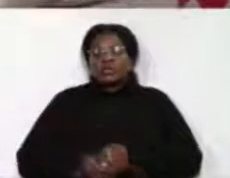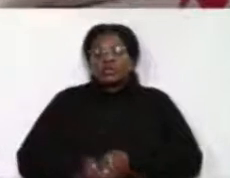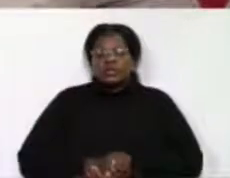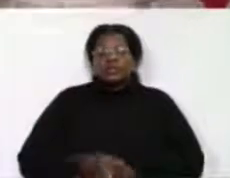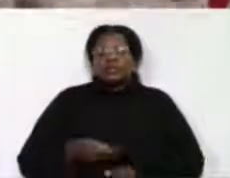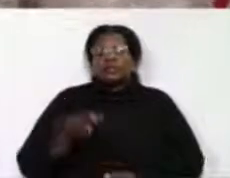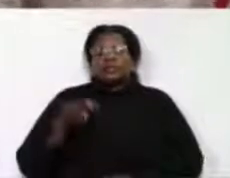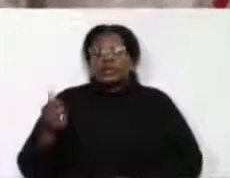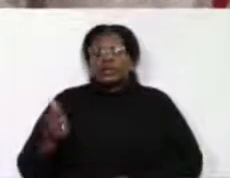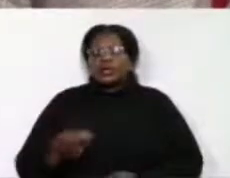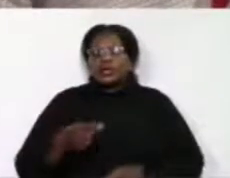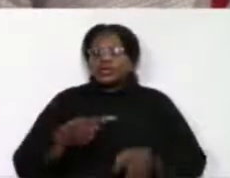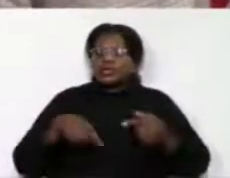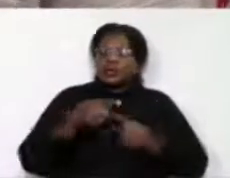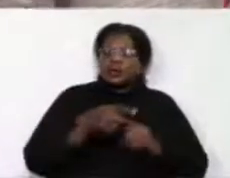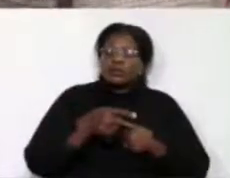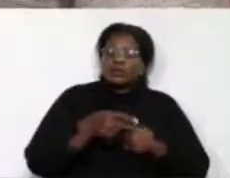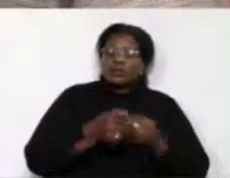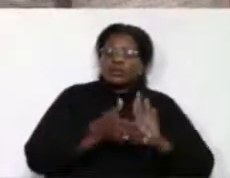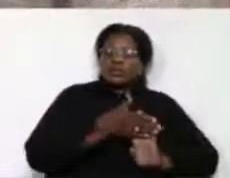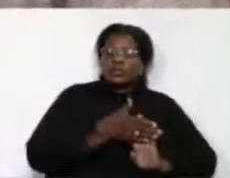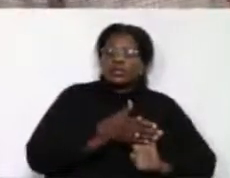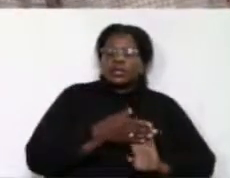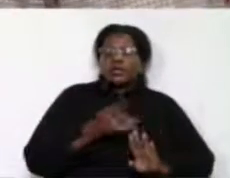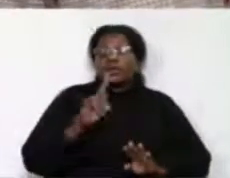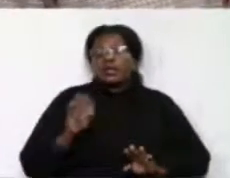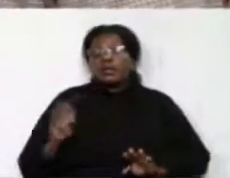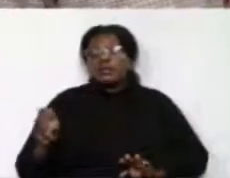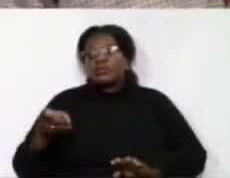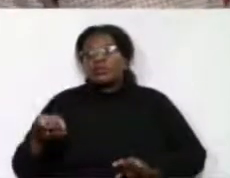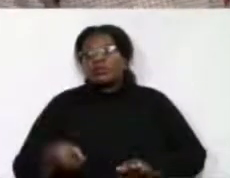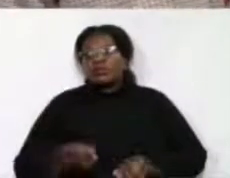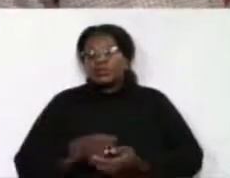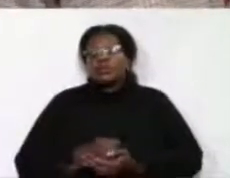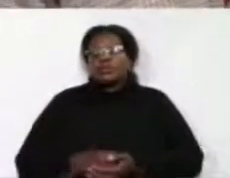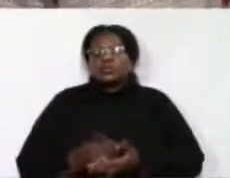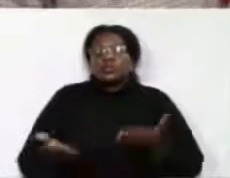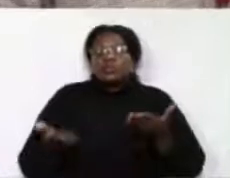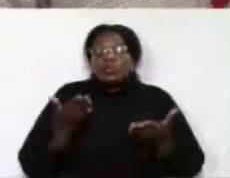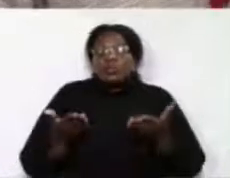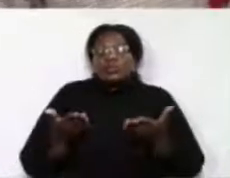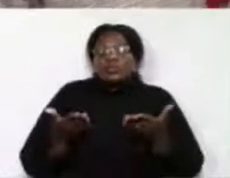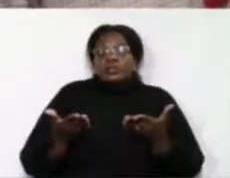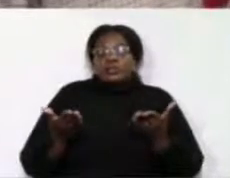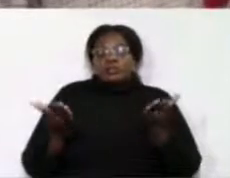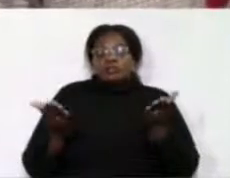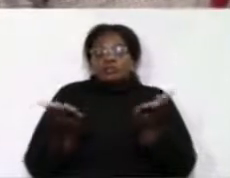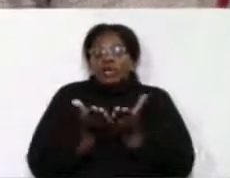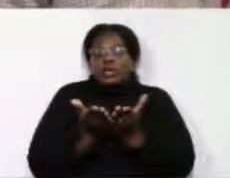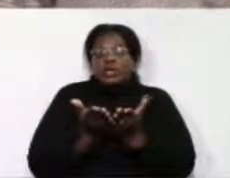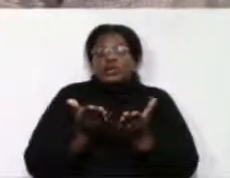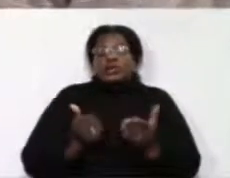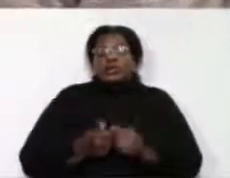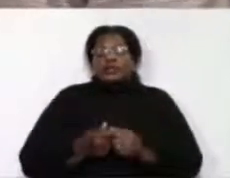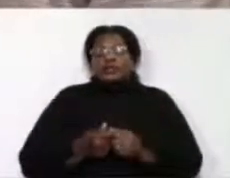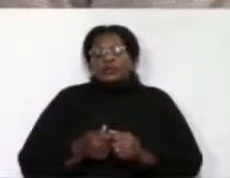out, and now you had 100 come in, so what the balance is 600,000. You also had to pay a debt of